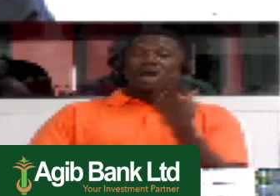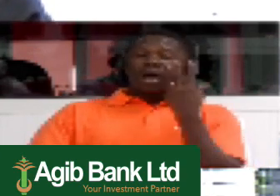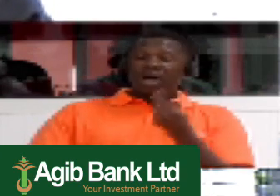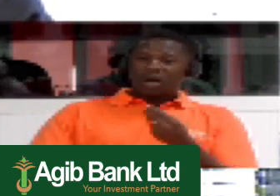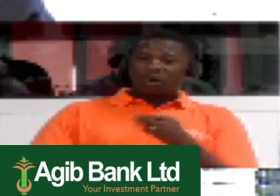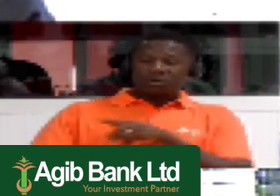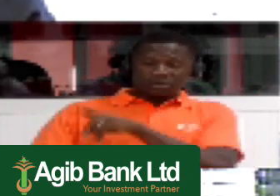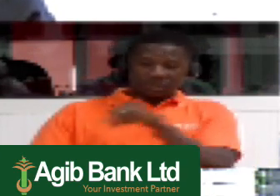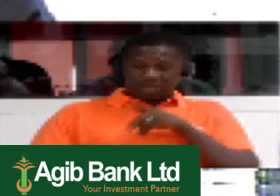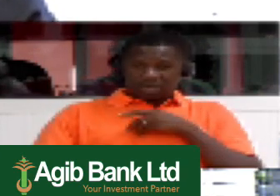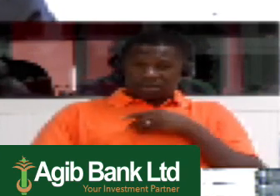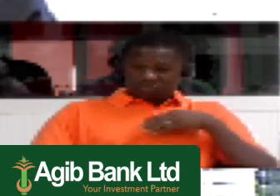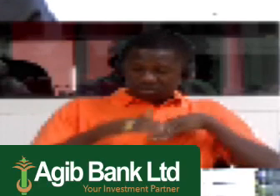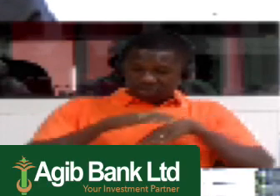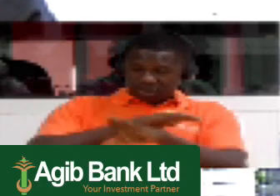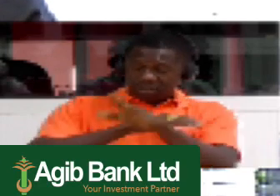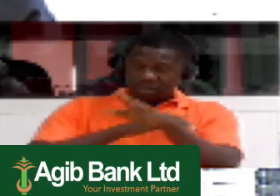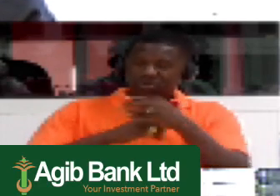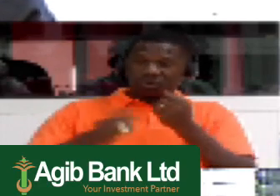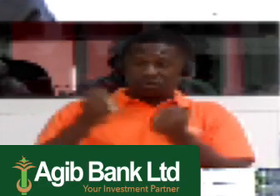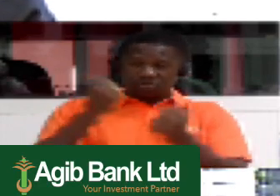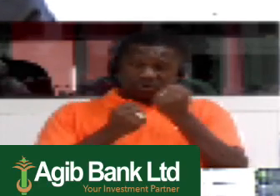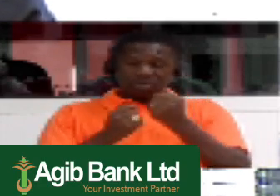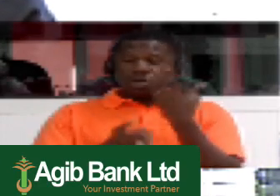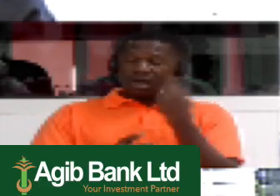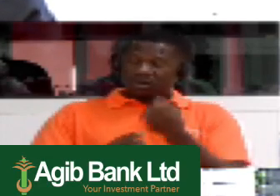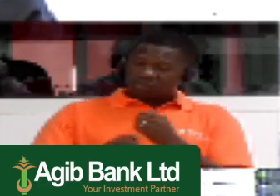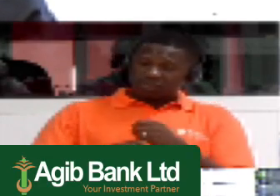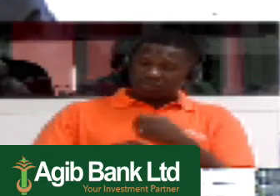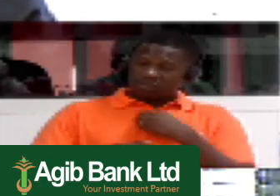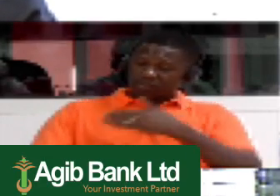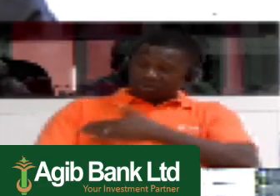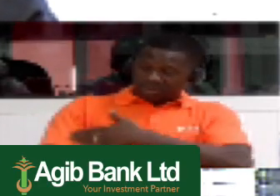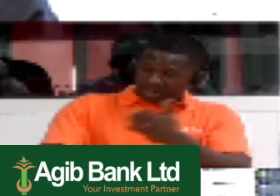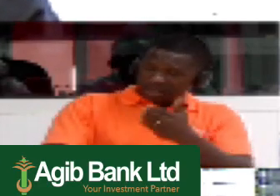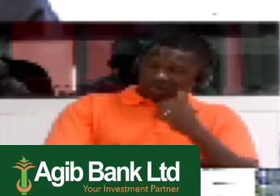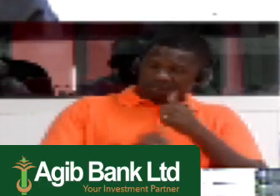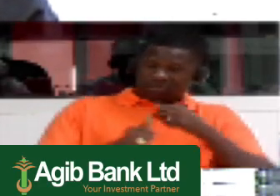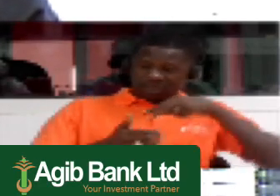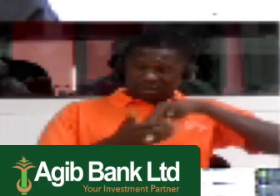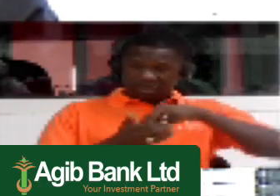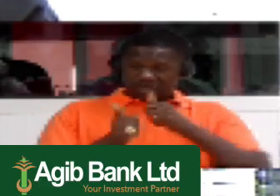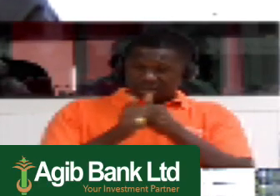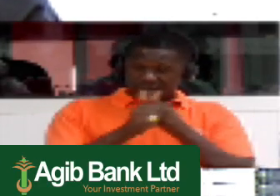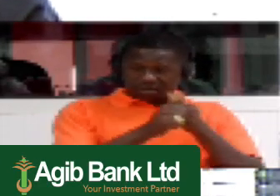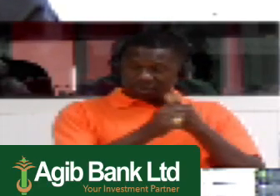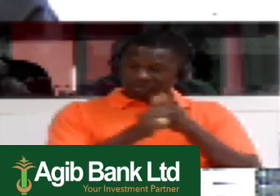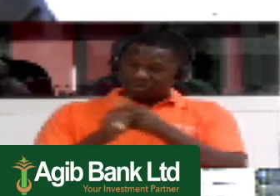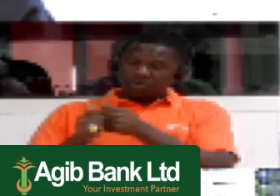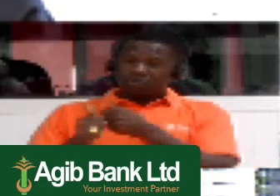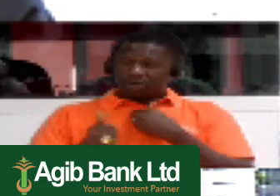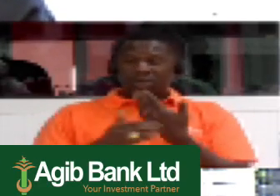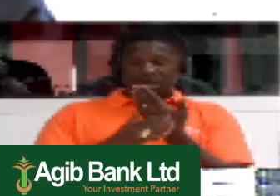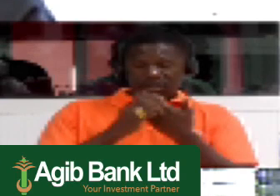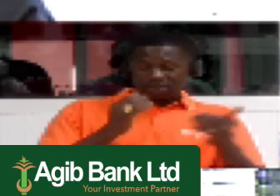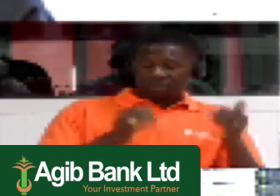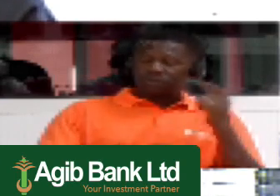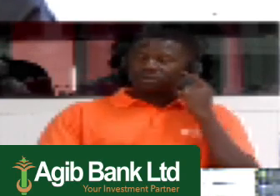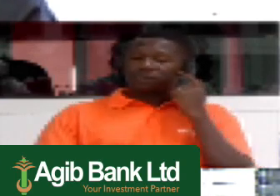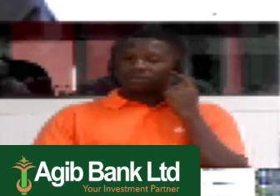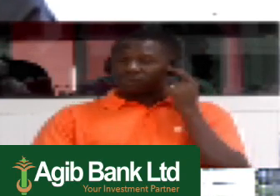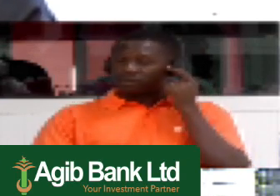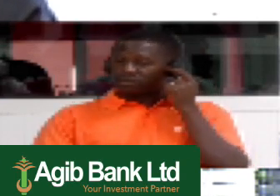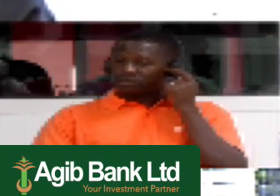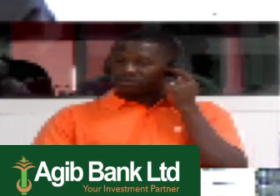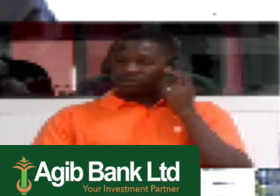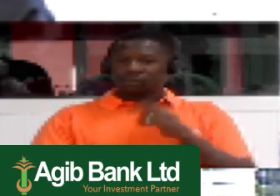motokono. How to help them get onto the vehicles and out to guard them when they alight. Ni Algerian